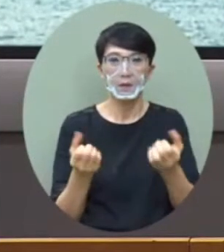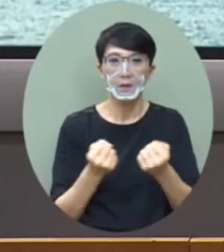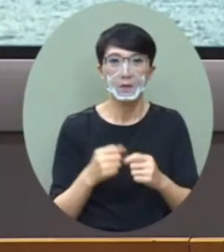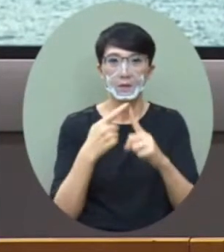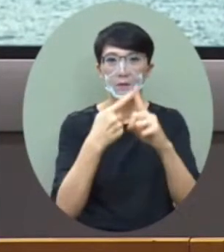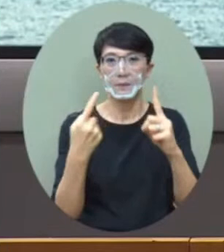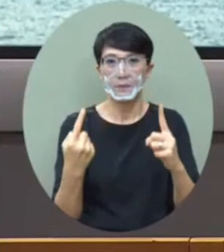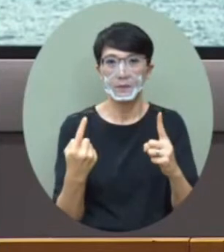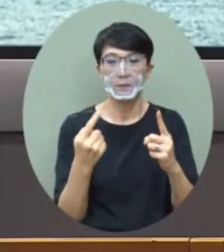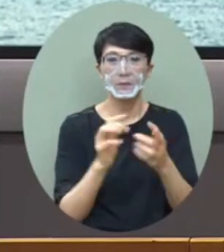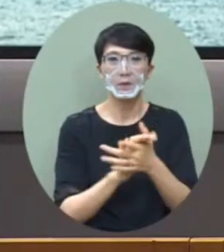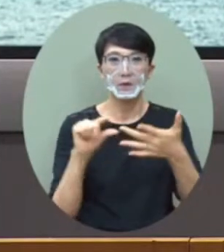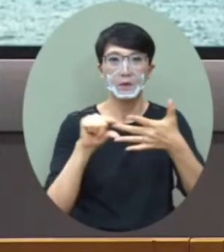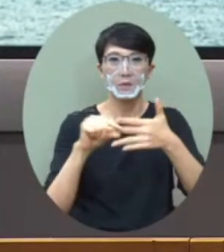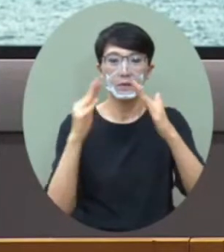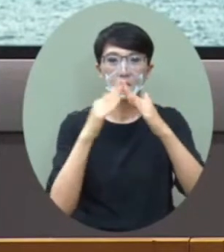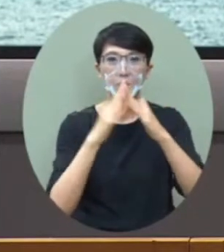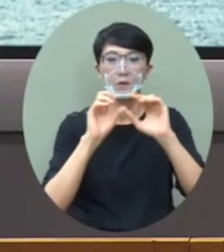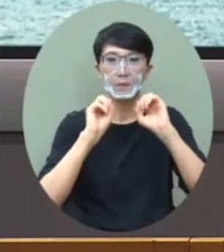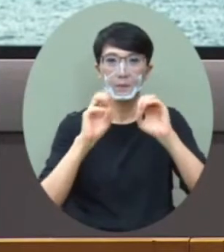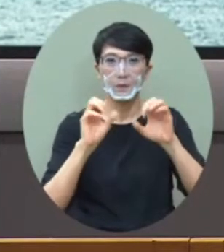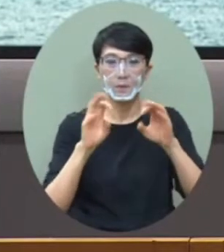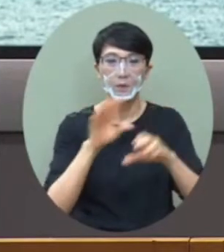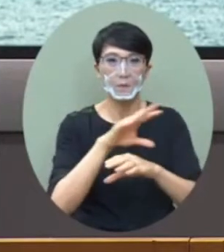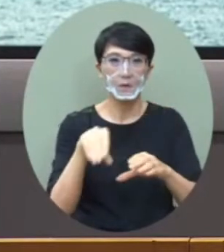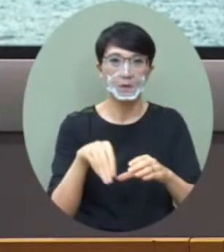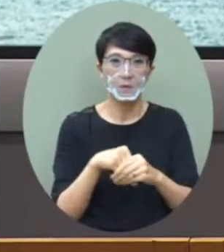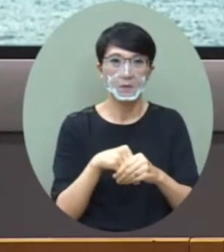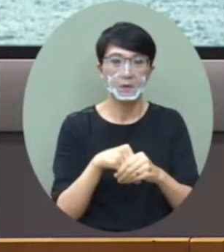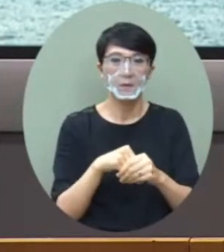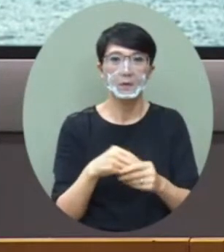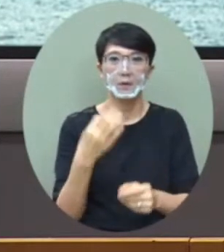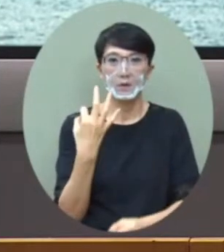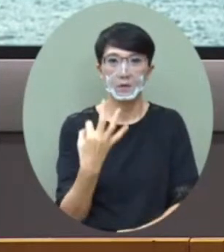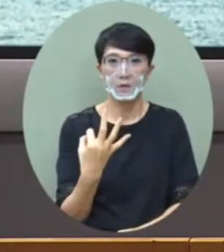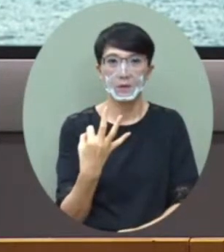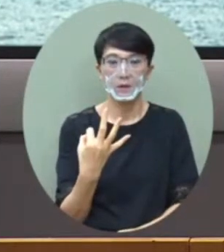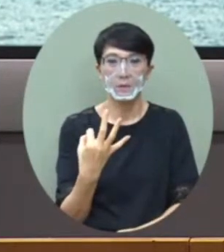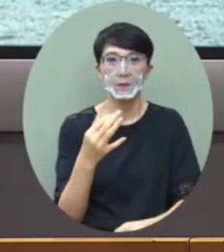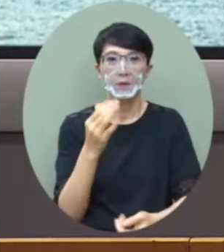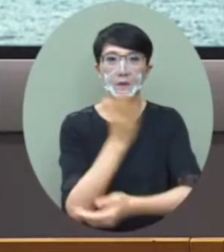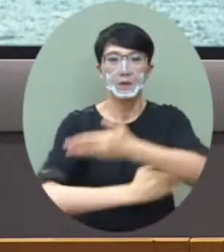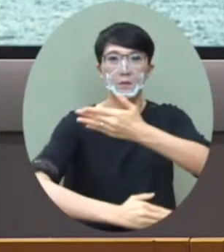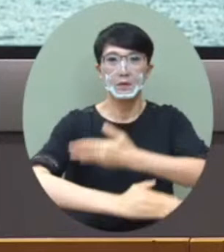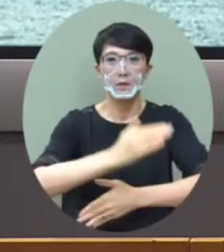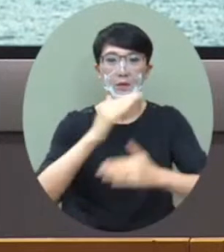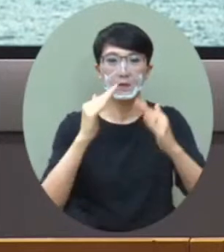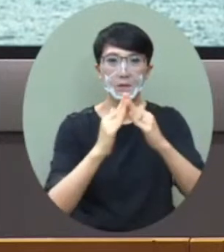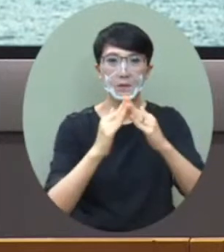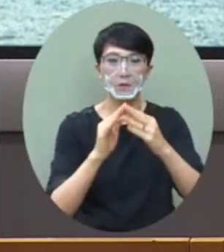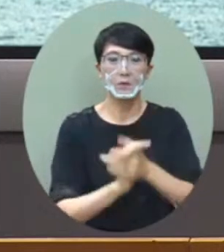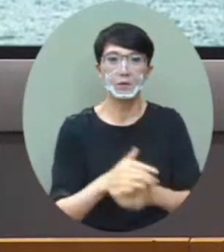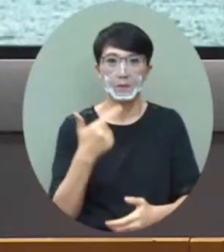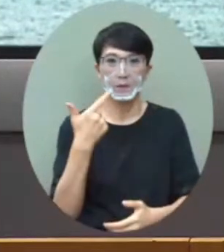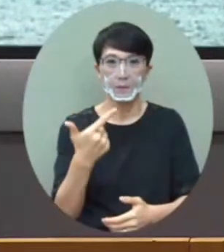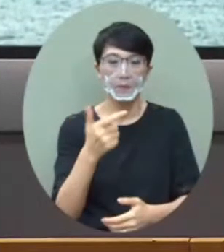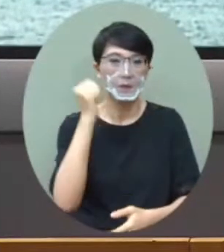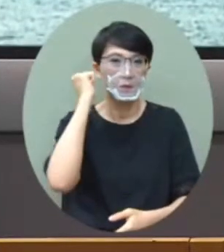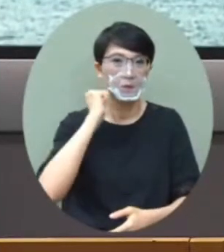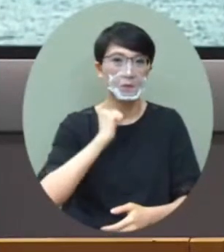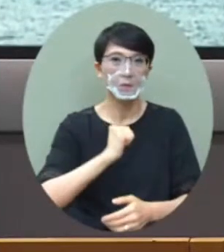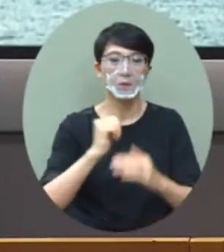homes, we received 11 reports from care homes, 3 from